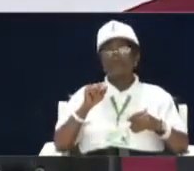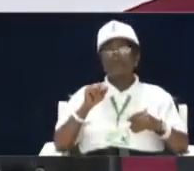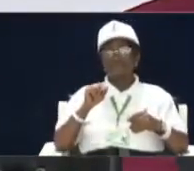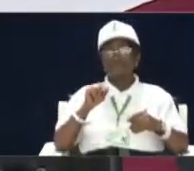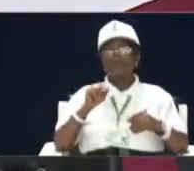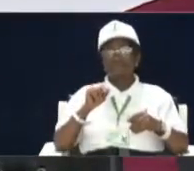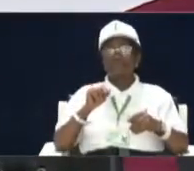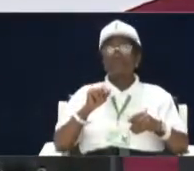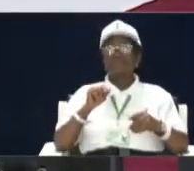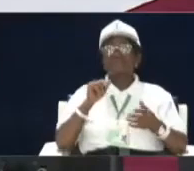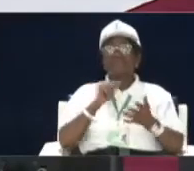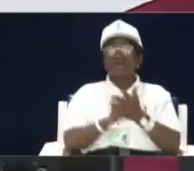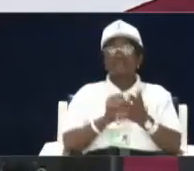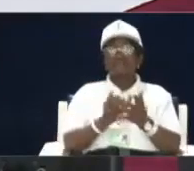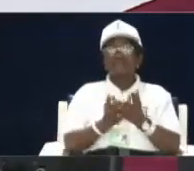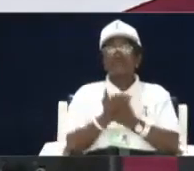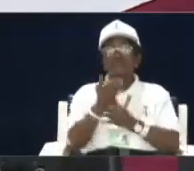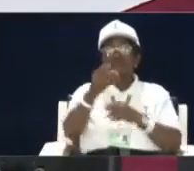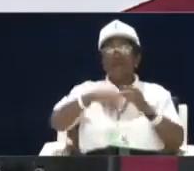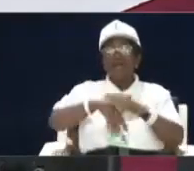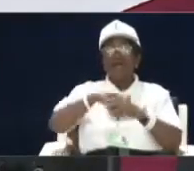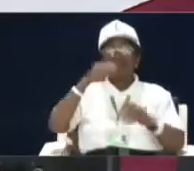that throughout his reign,